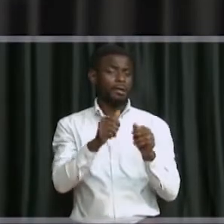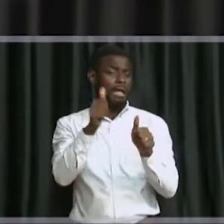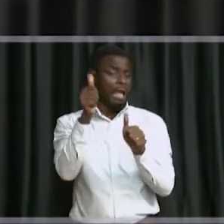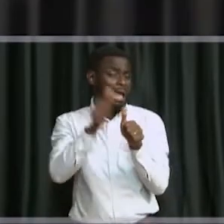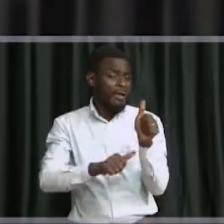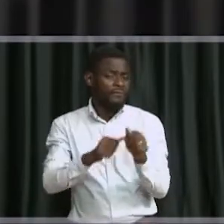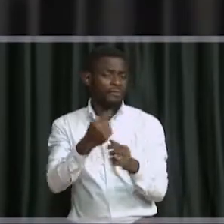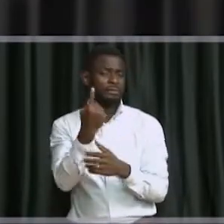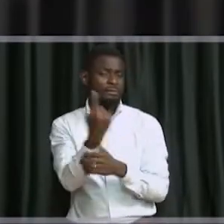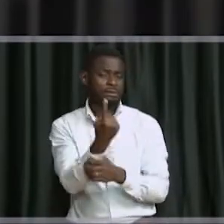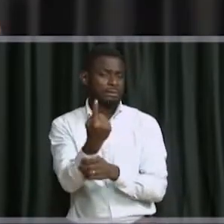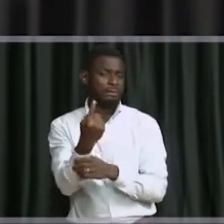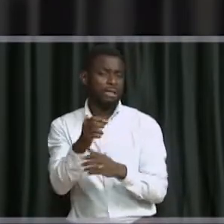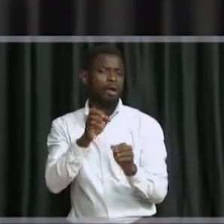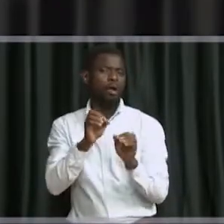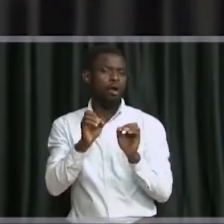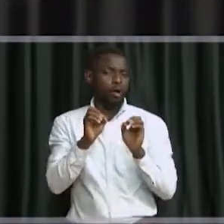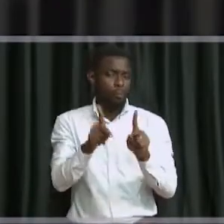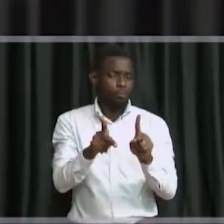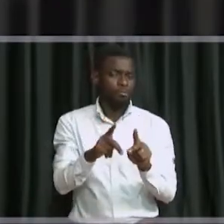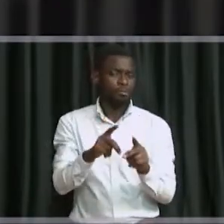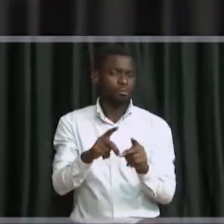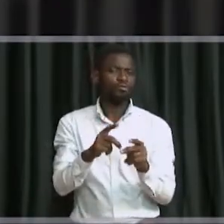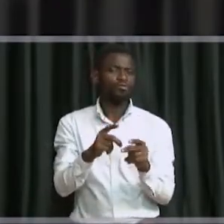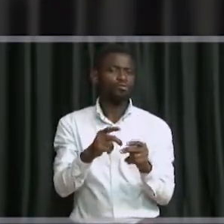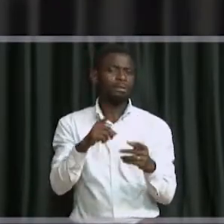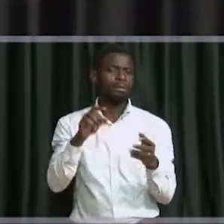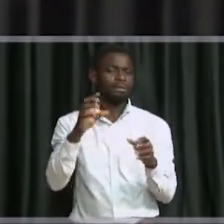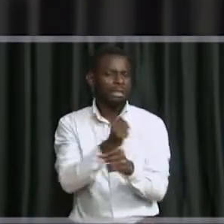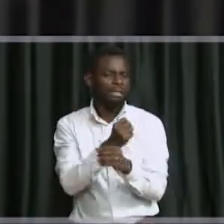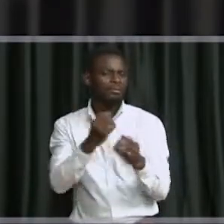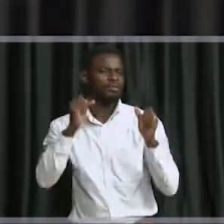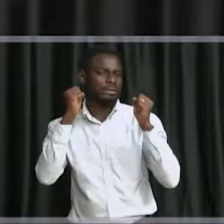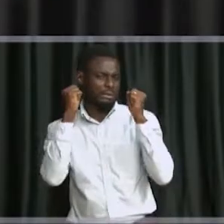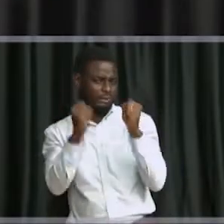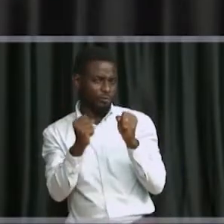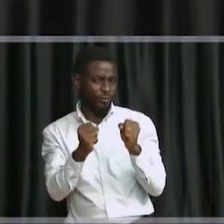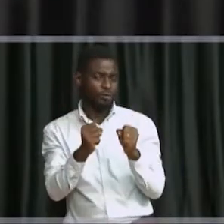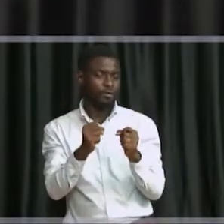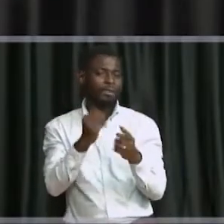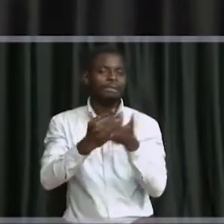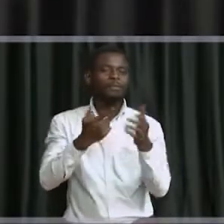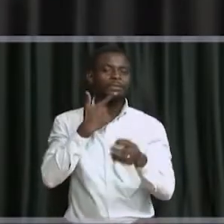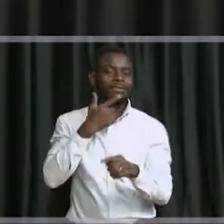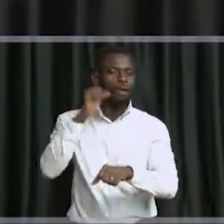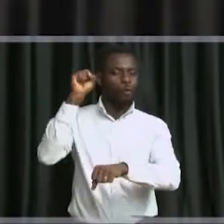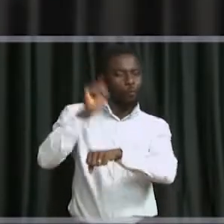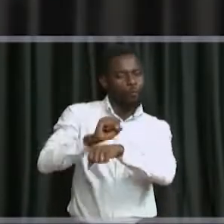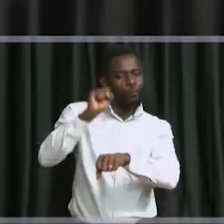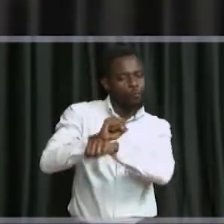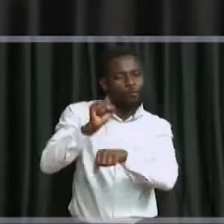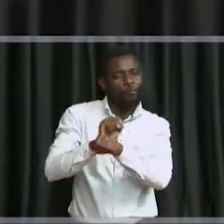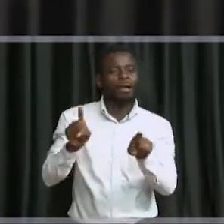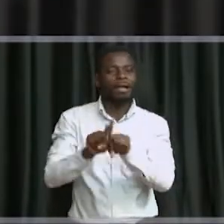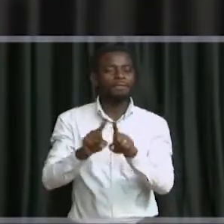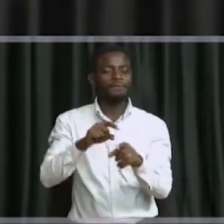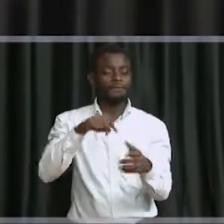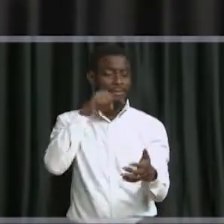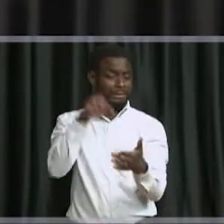neishwe se wajume pia emfi wunsem obizeye yeyumande matisee akwenye chatuwa wabra abu mdiye